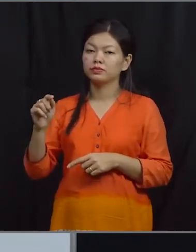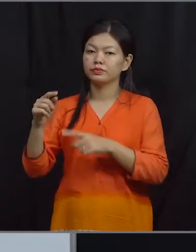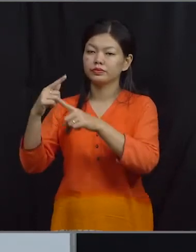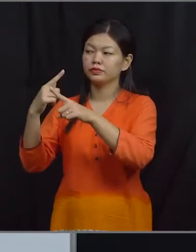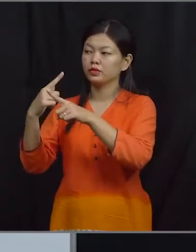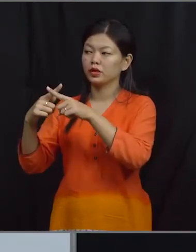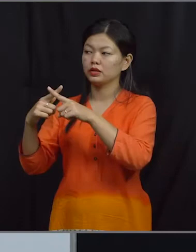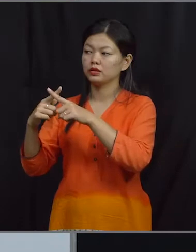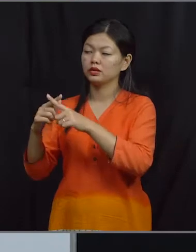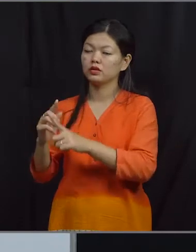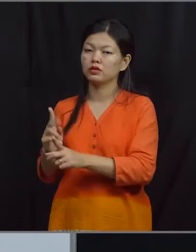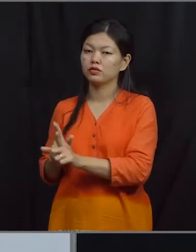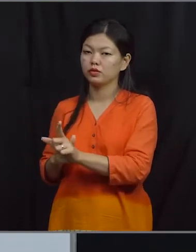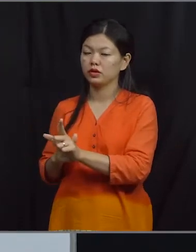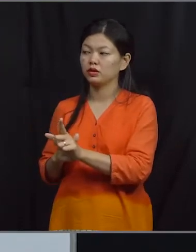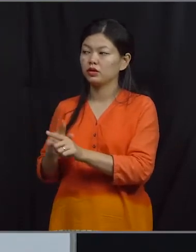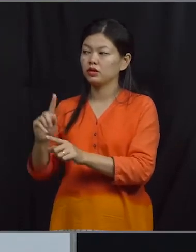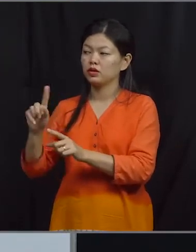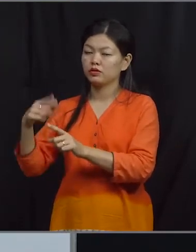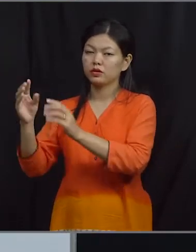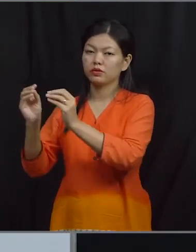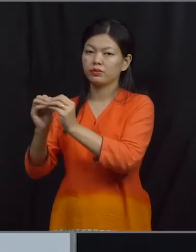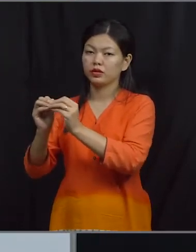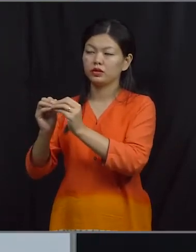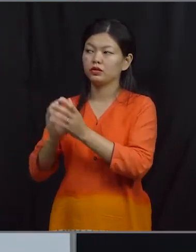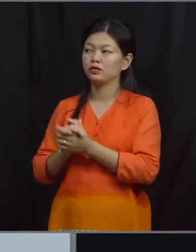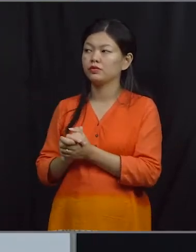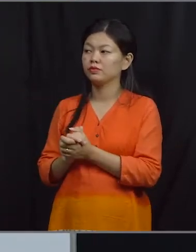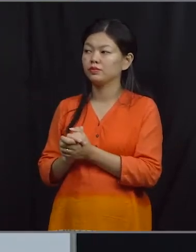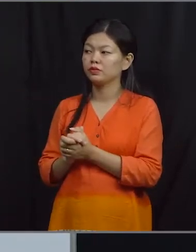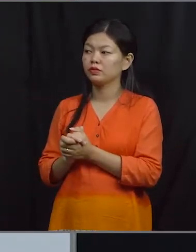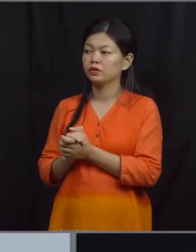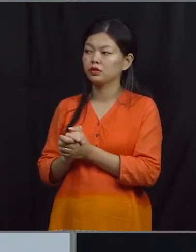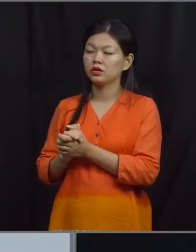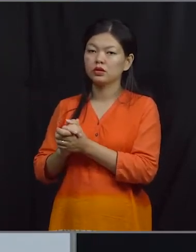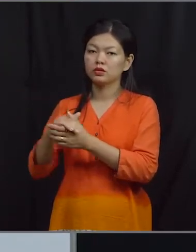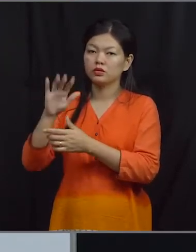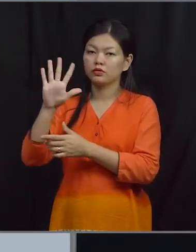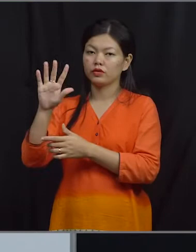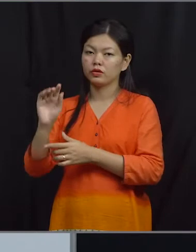y, and what is the b matrix? The constant matrix 5, 8,